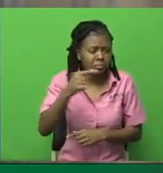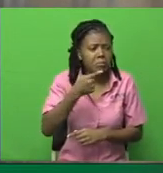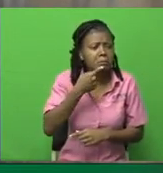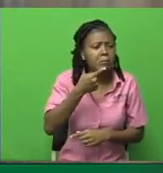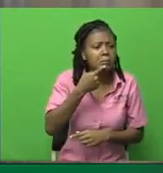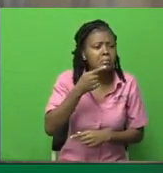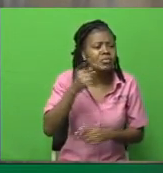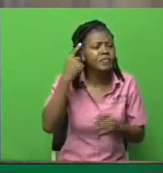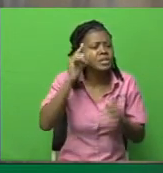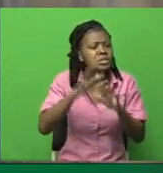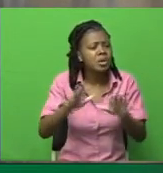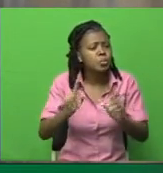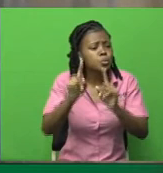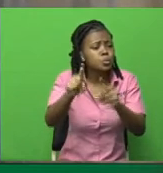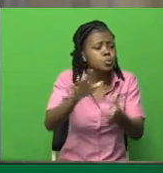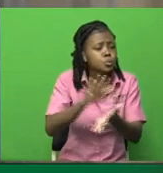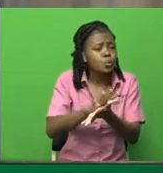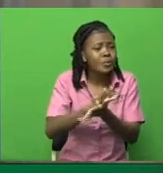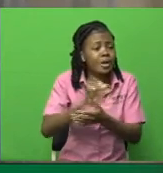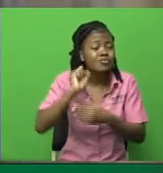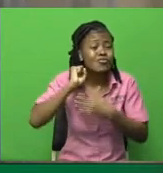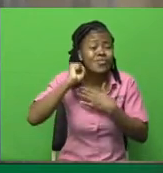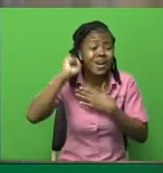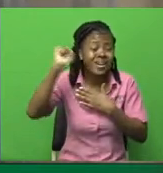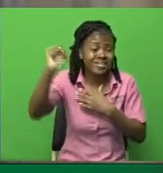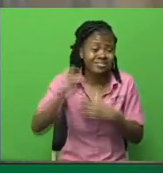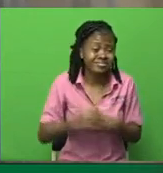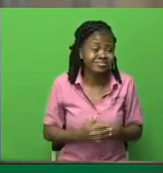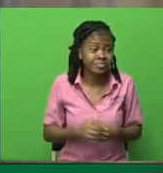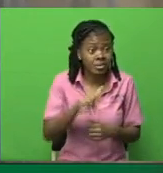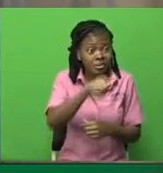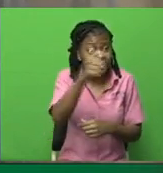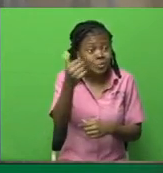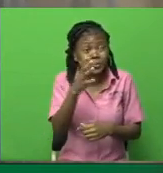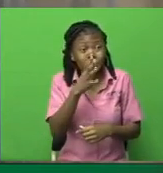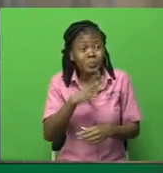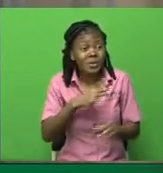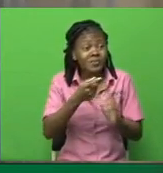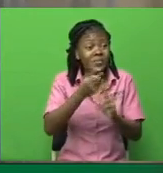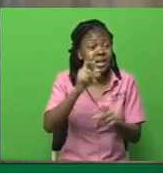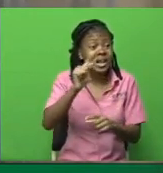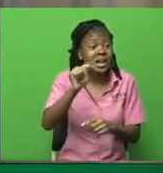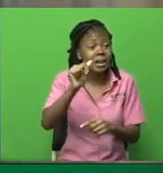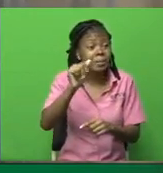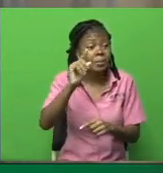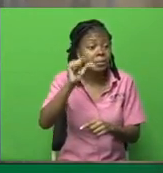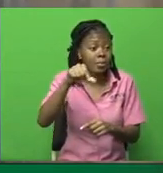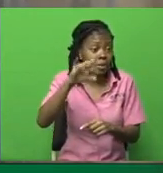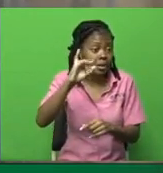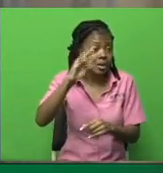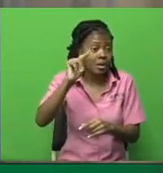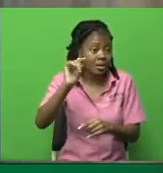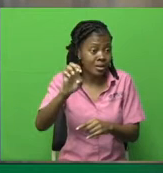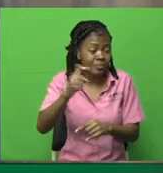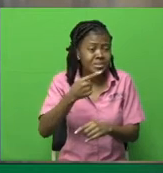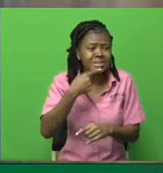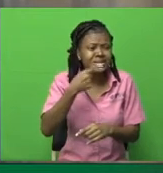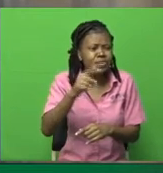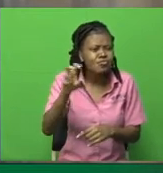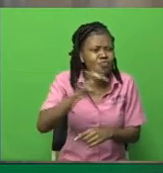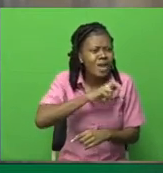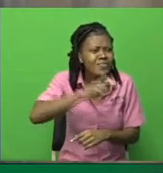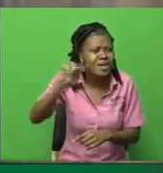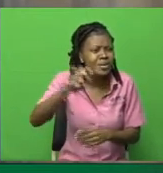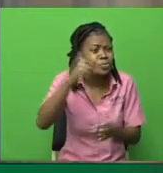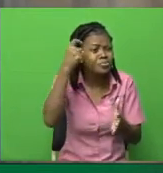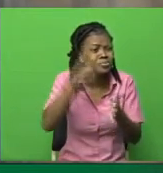overbearing Maria Pierre from tabaki told us how expensive it is now to pay for transport to send children to school